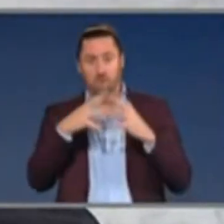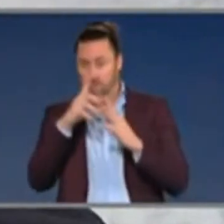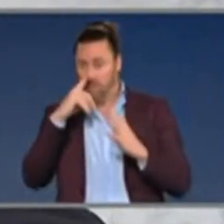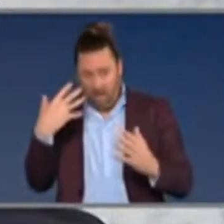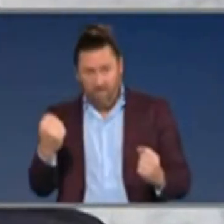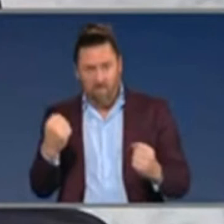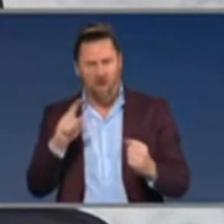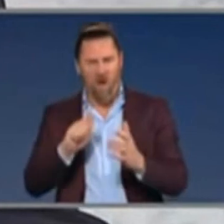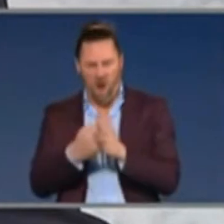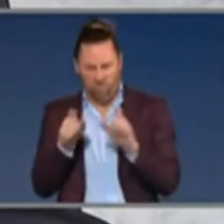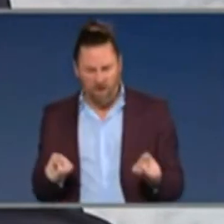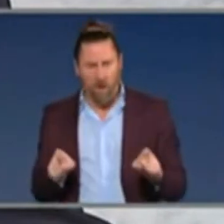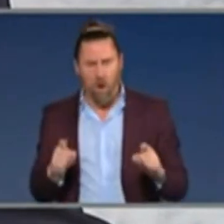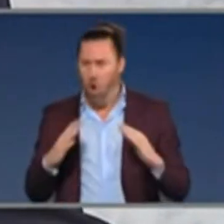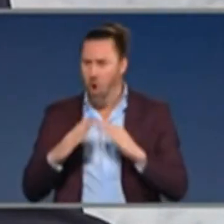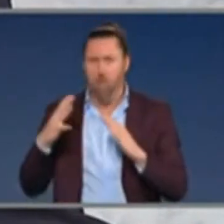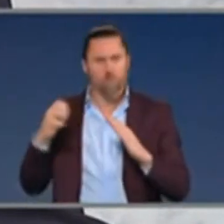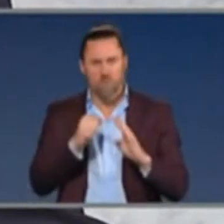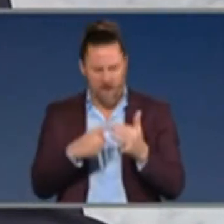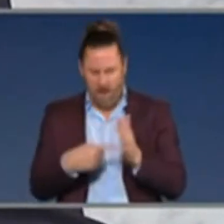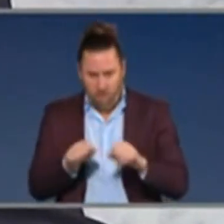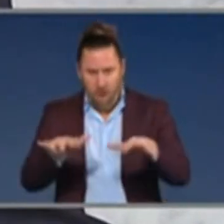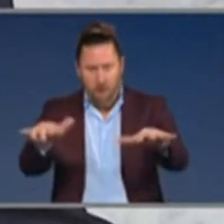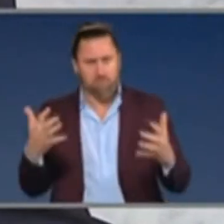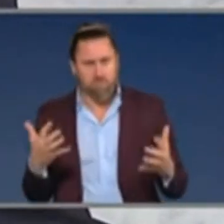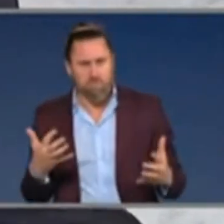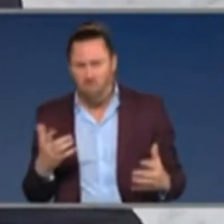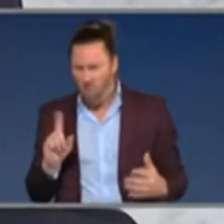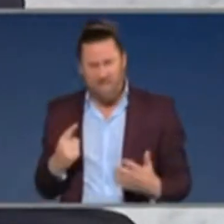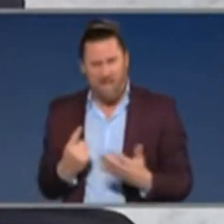lockdown. What's not going right there to suppress the virus?